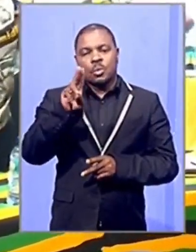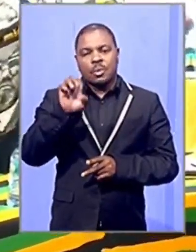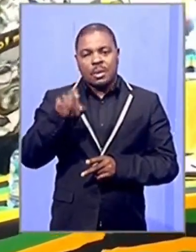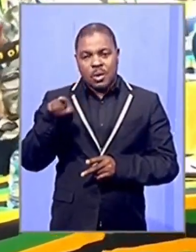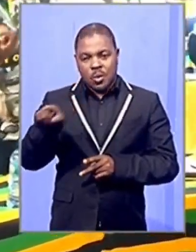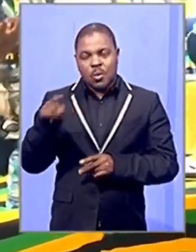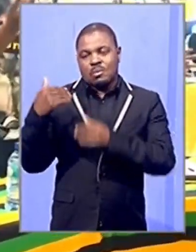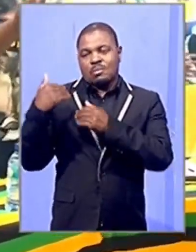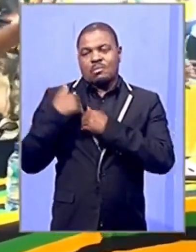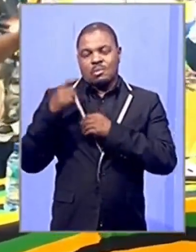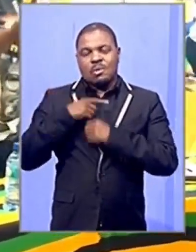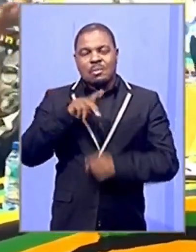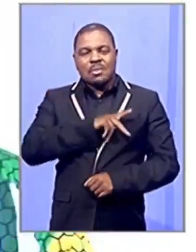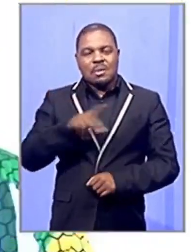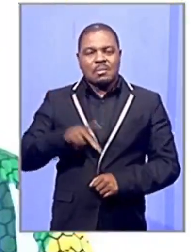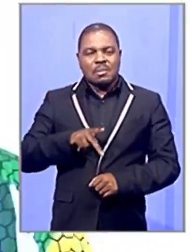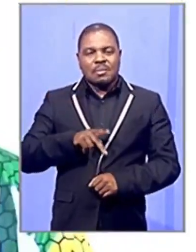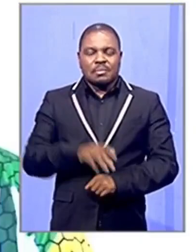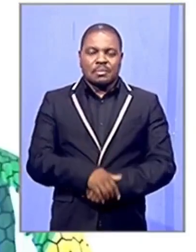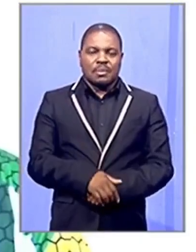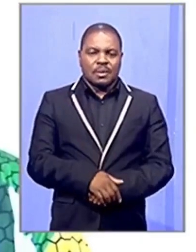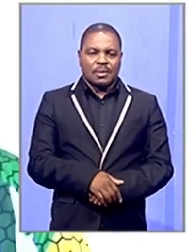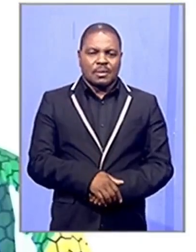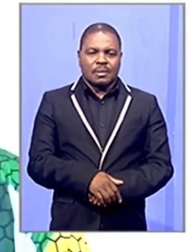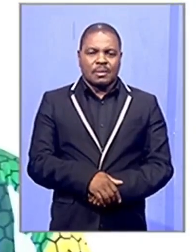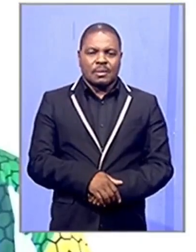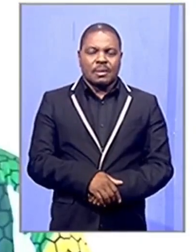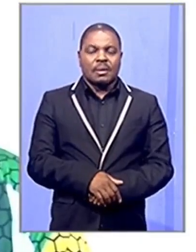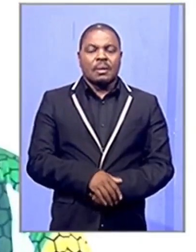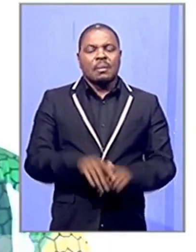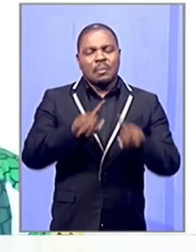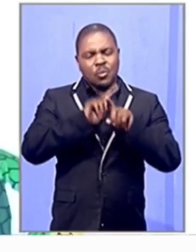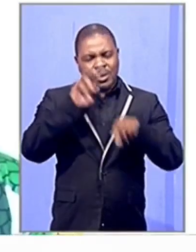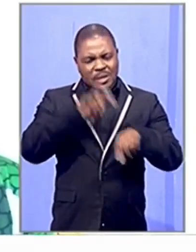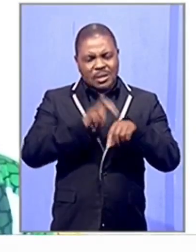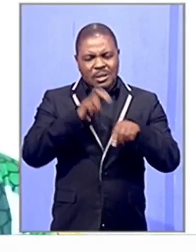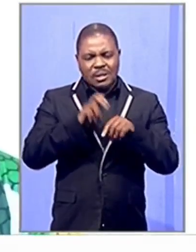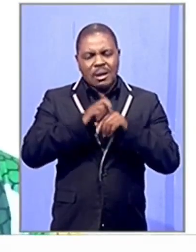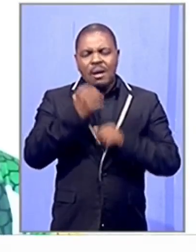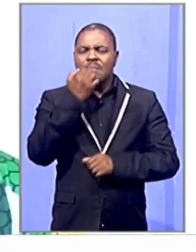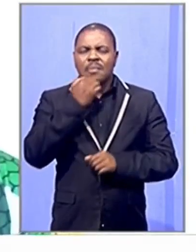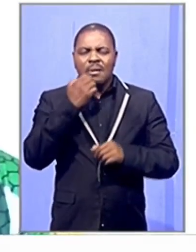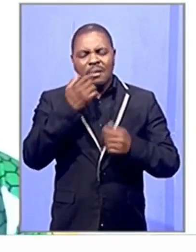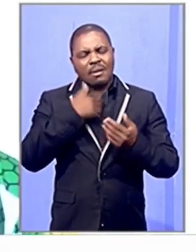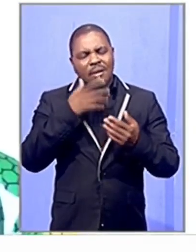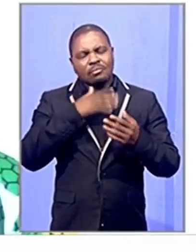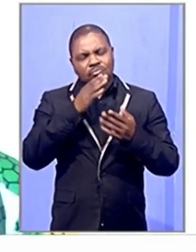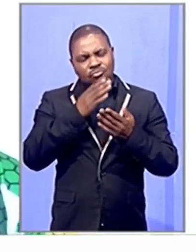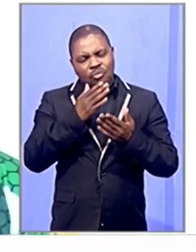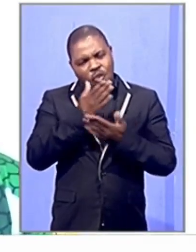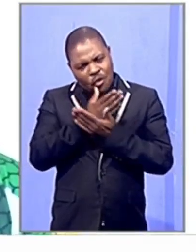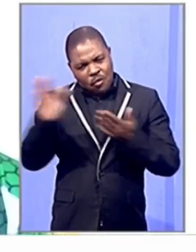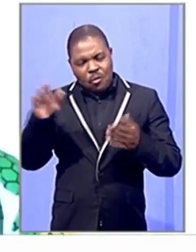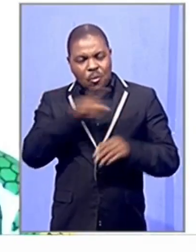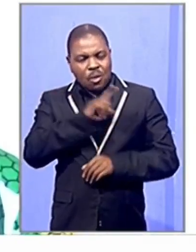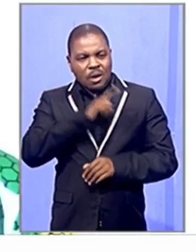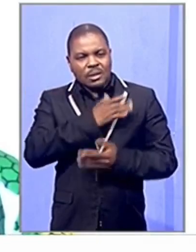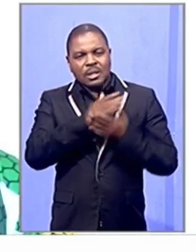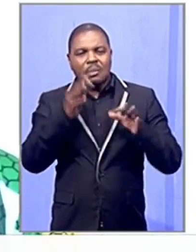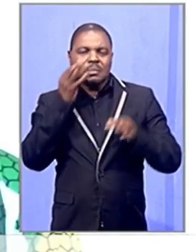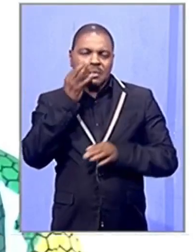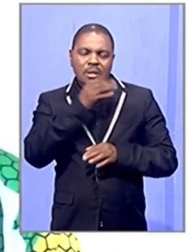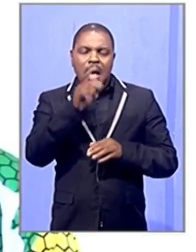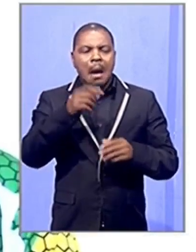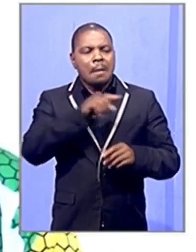ikarabella tsamaisong ya mmuso. I think we just have to debunk and demystify the myth that there are powers that are lying somewhere. There is